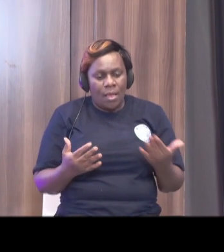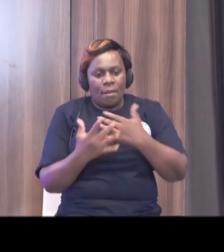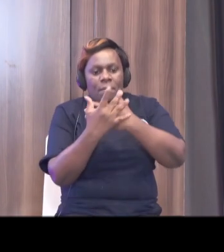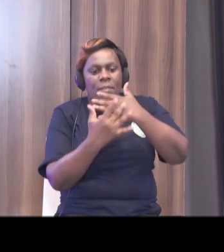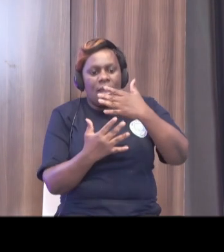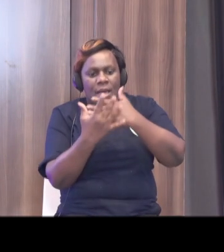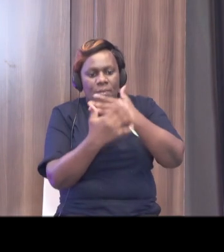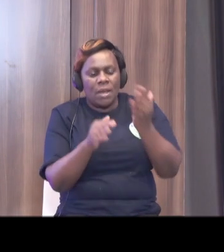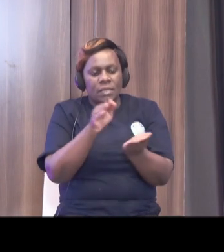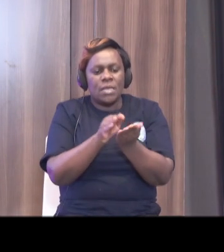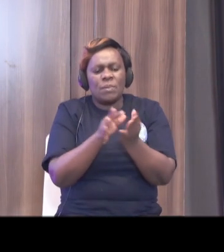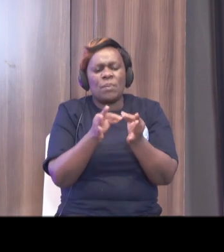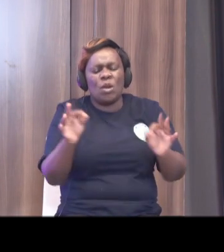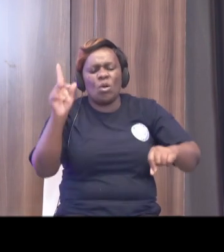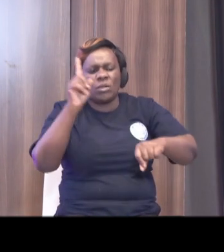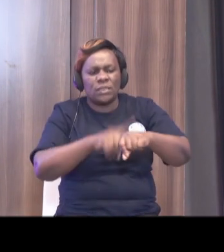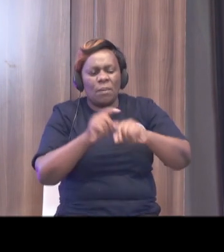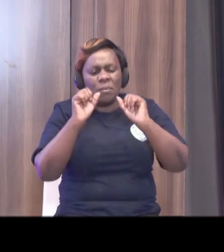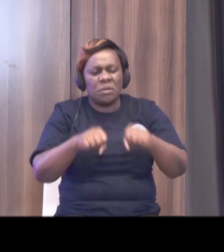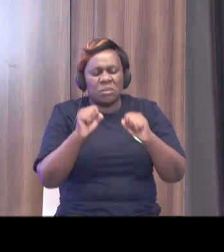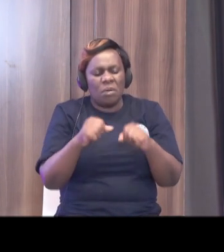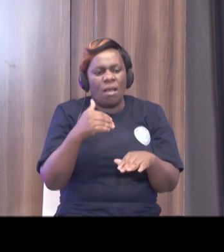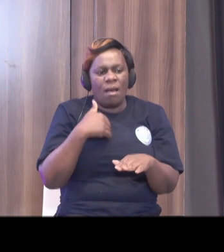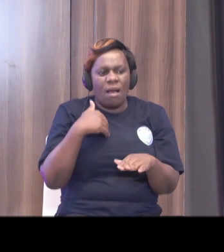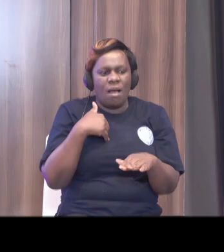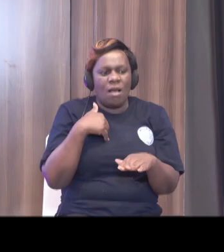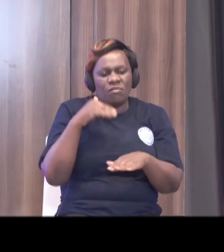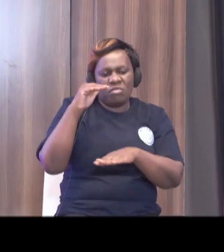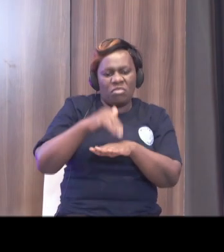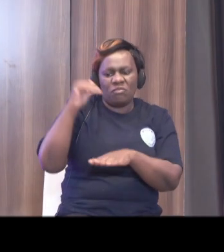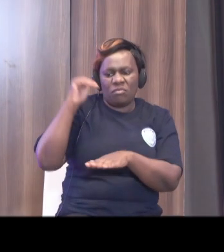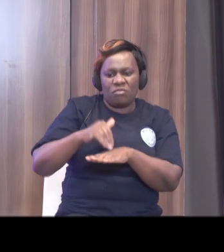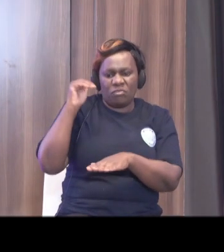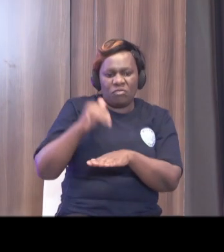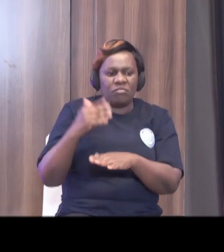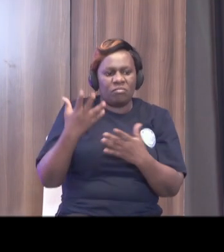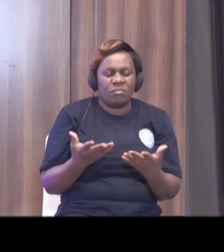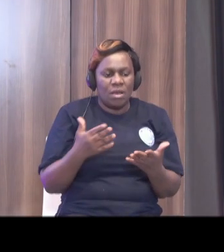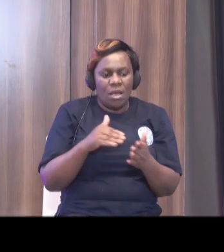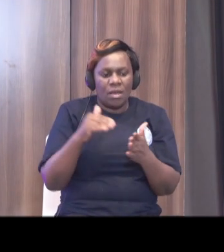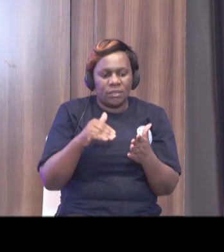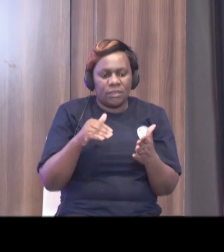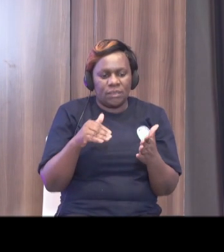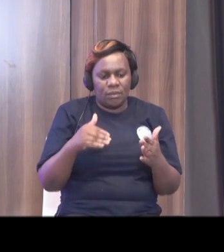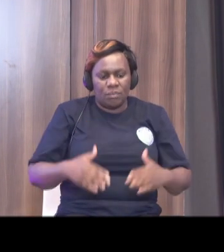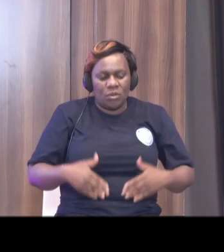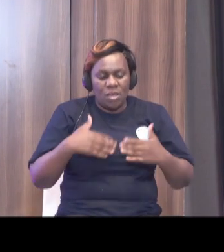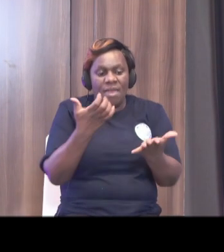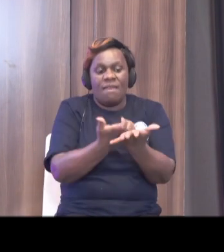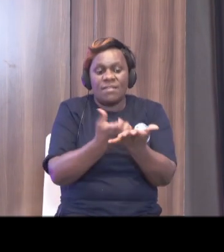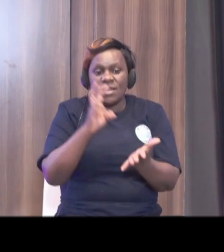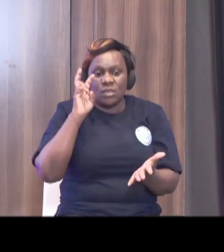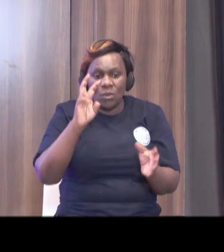had been stored for a longer time might have had some degrading of the antibody, and we didn't see evidence of that.